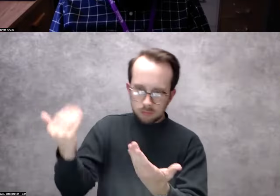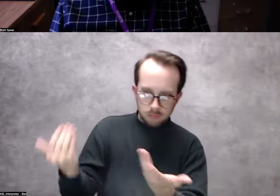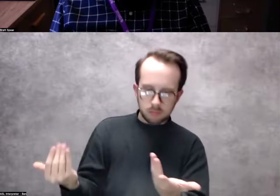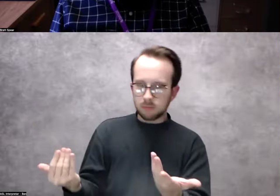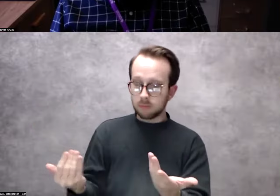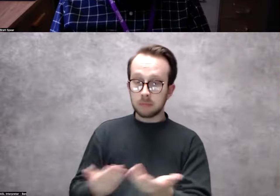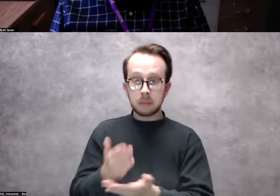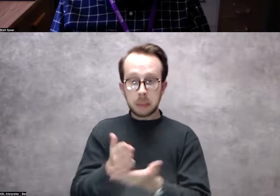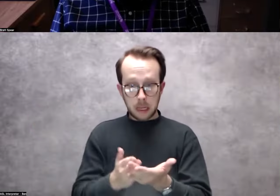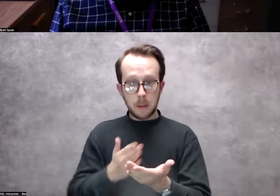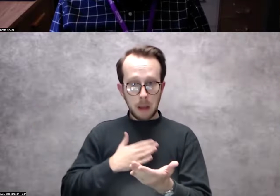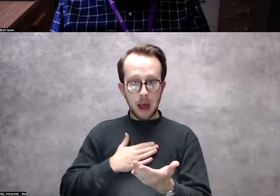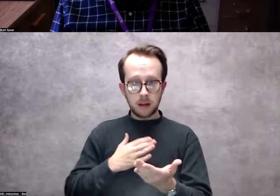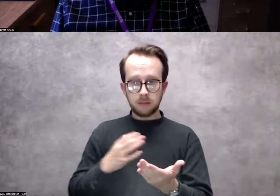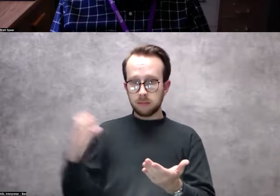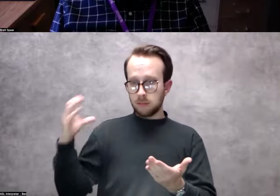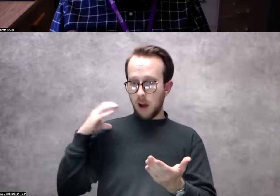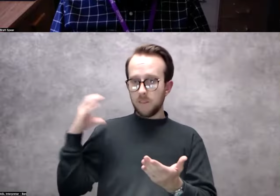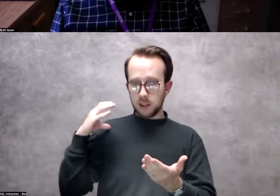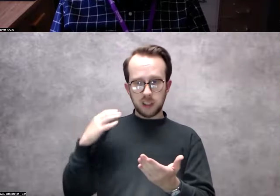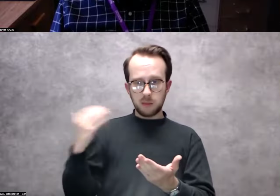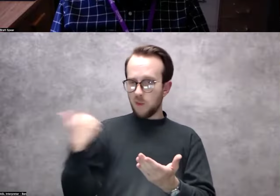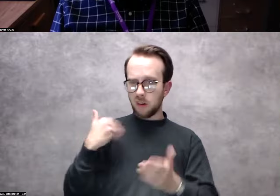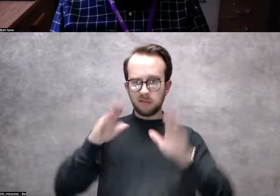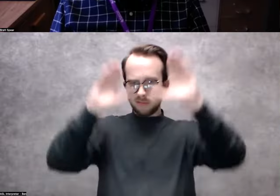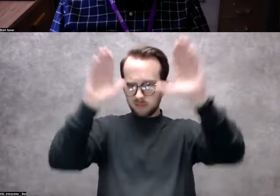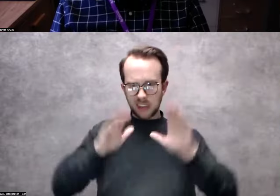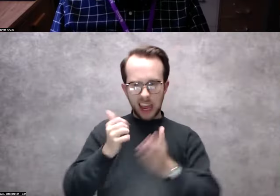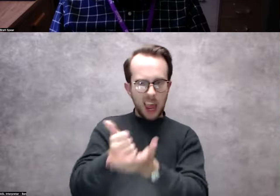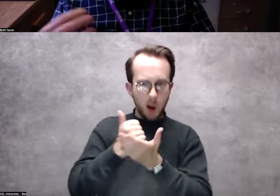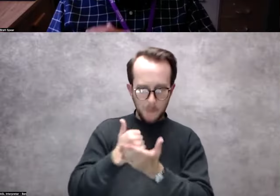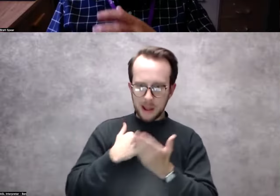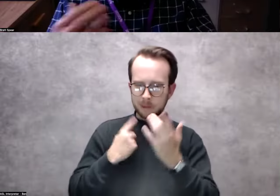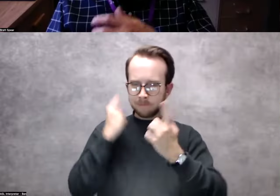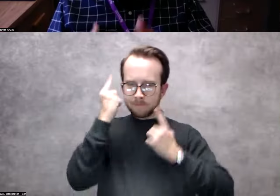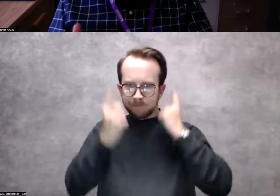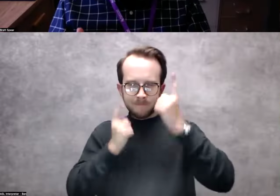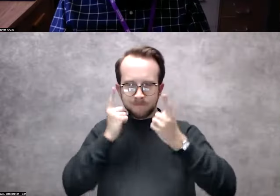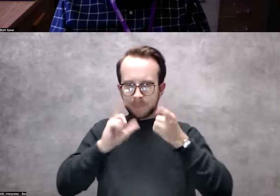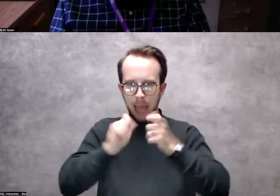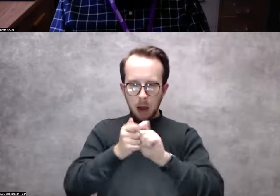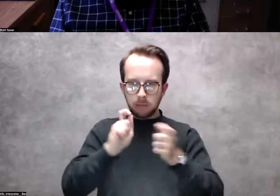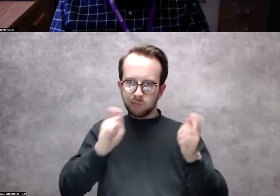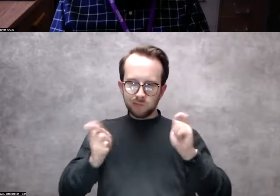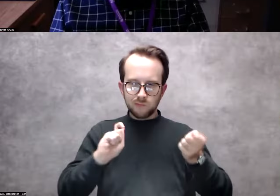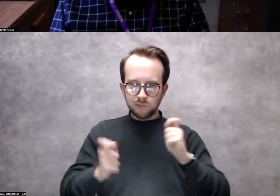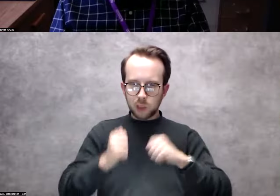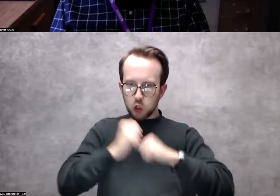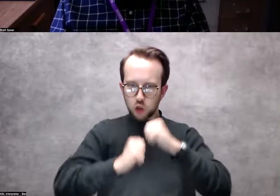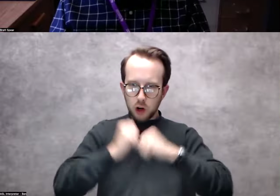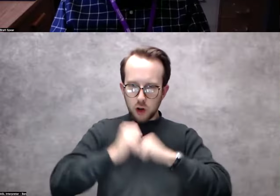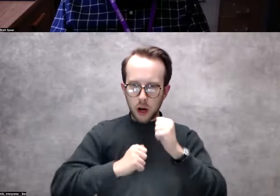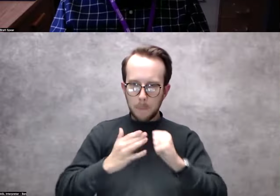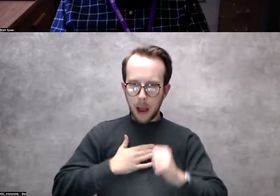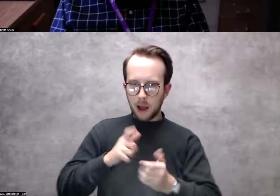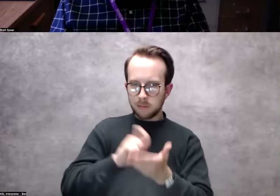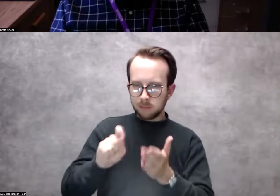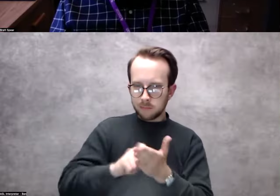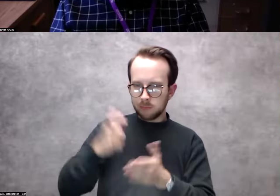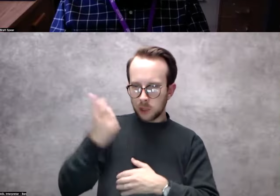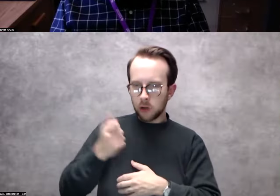outstanding program officers that have been very helpful in helping me consider ways of trying to restructure my grant. And I've had some